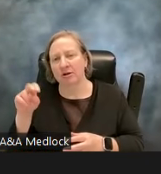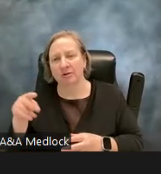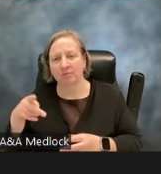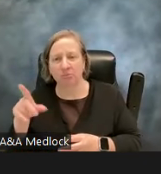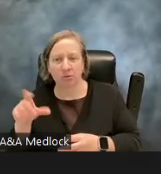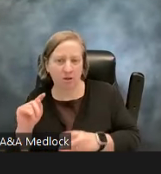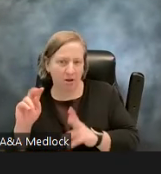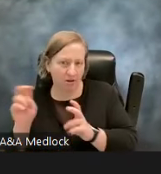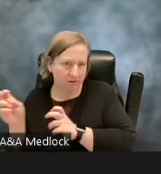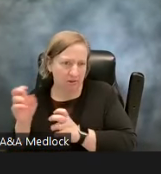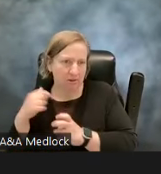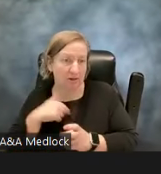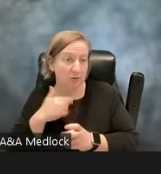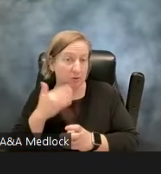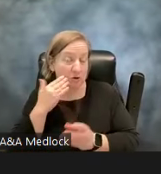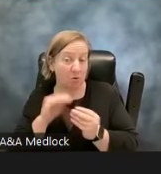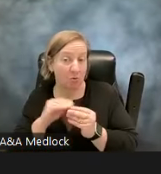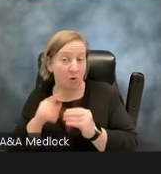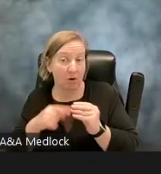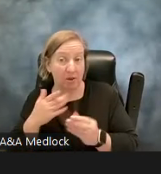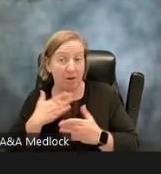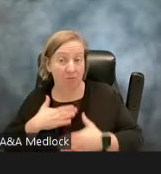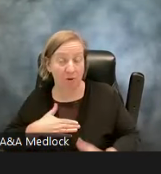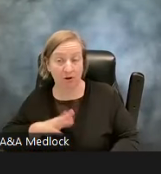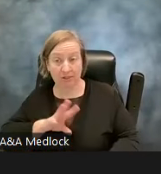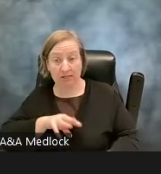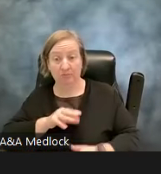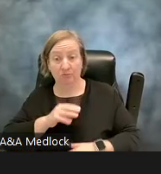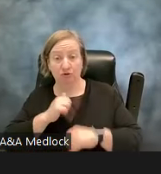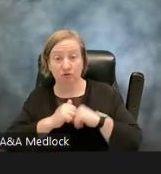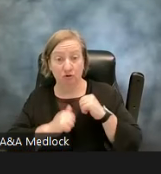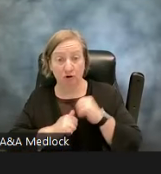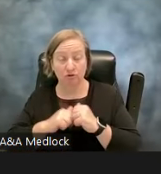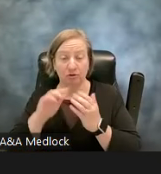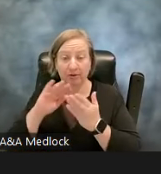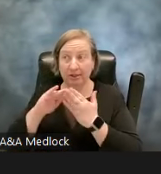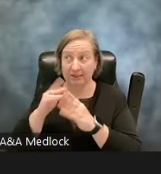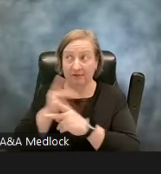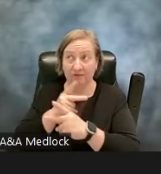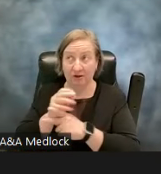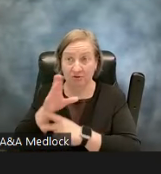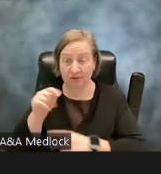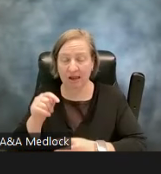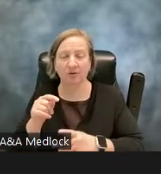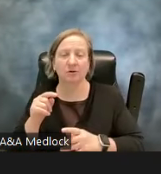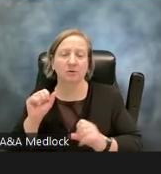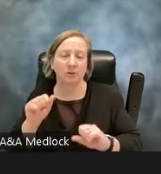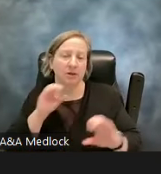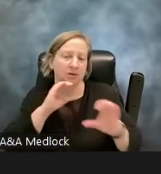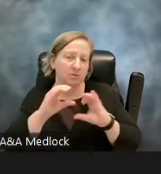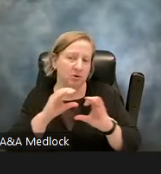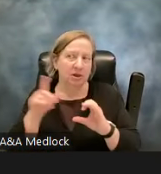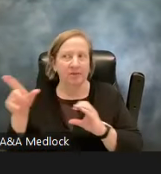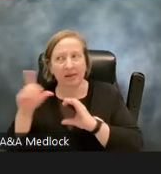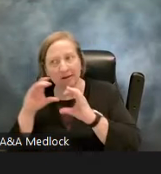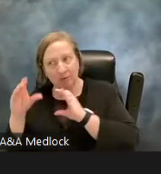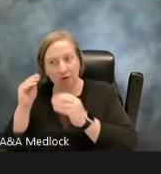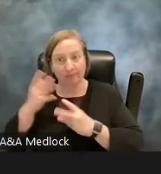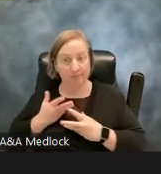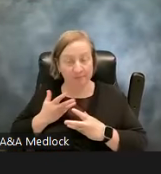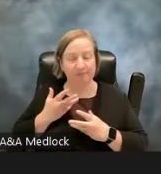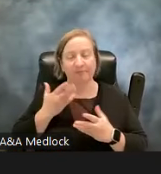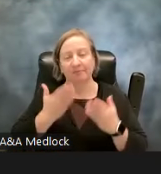And as we know more about the body camera structure that the city figures out, then communicating that as they communicate that to us, that might